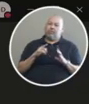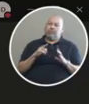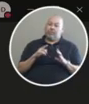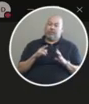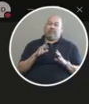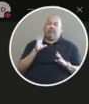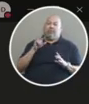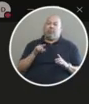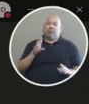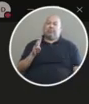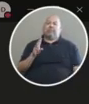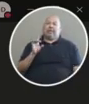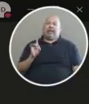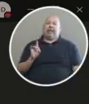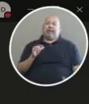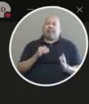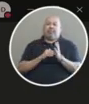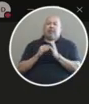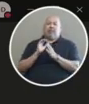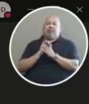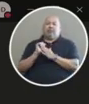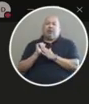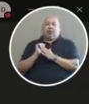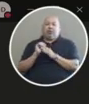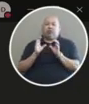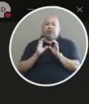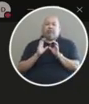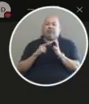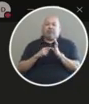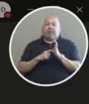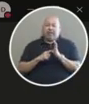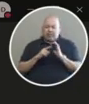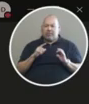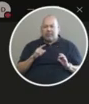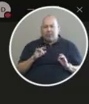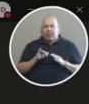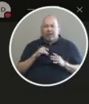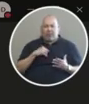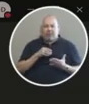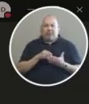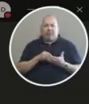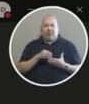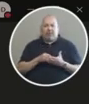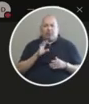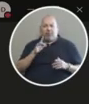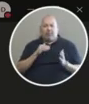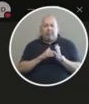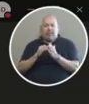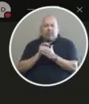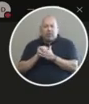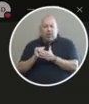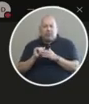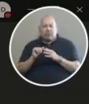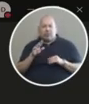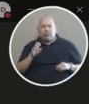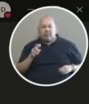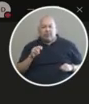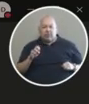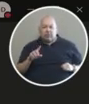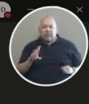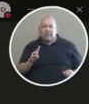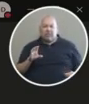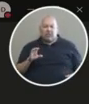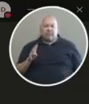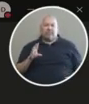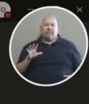a $5.68 million in certificates of obligation. We have a budget over $1 billion with revenue of